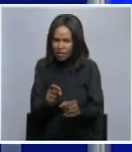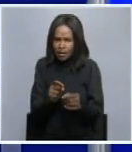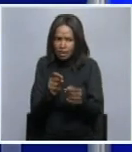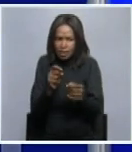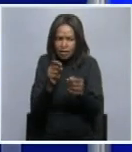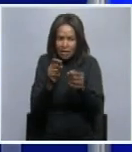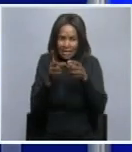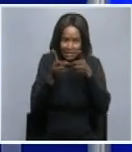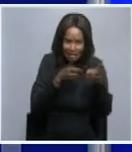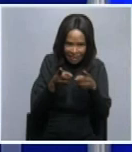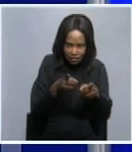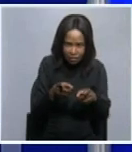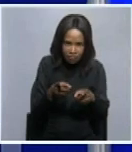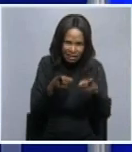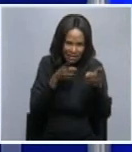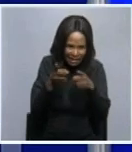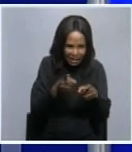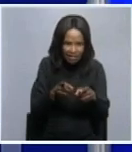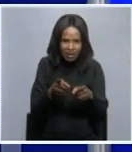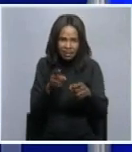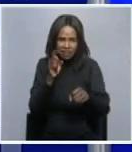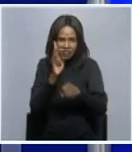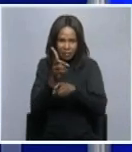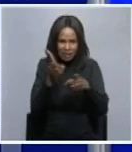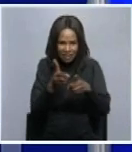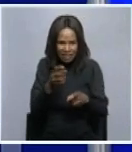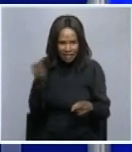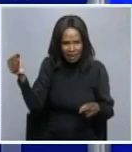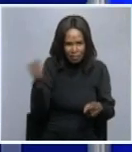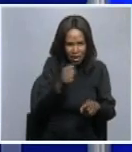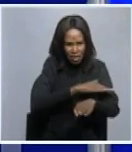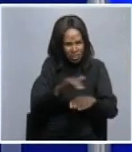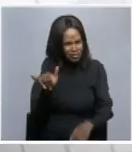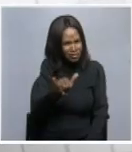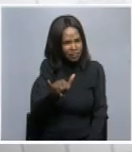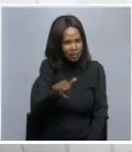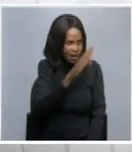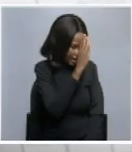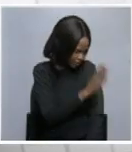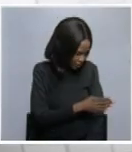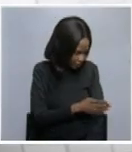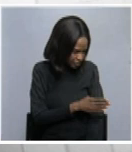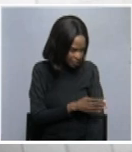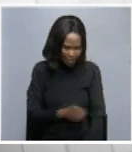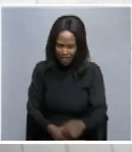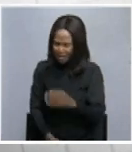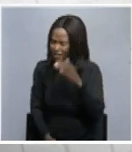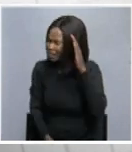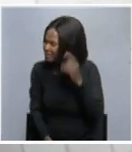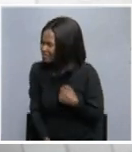a Director General and Deputy Director General of the Anti-Corruption Commission? Hello? Mr. Mbandeka, can you hear me,